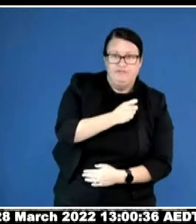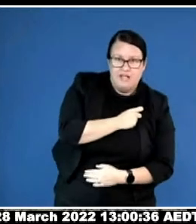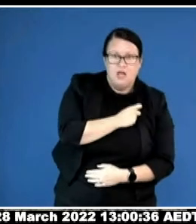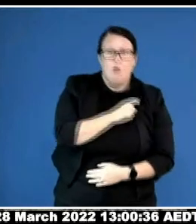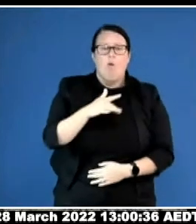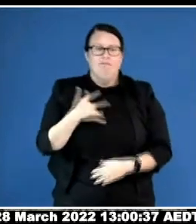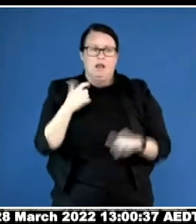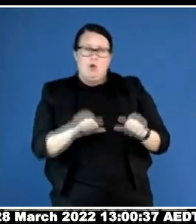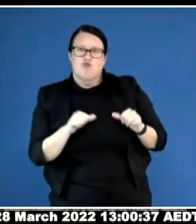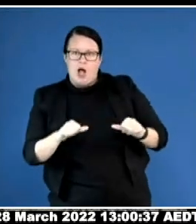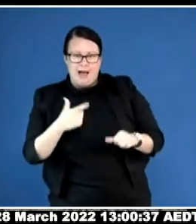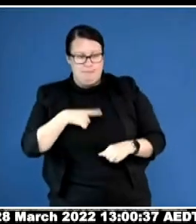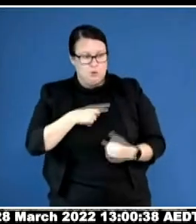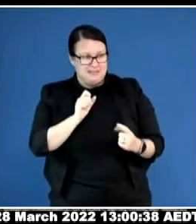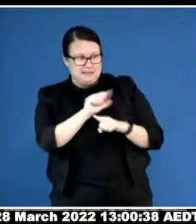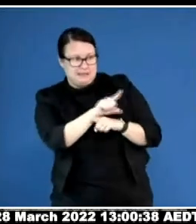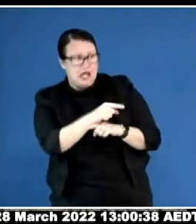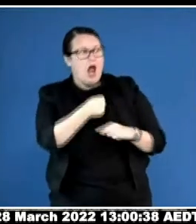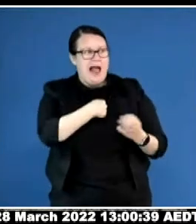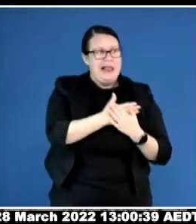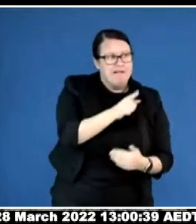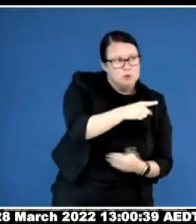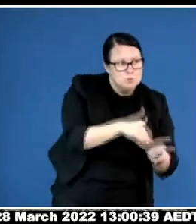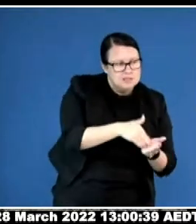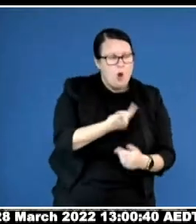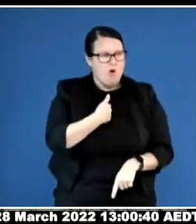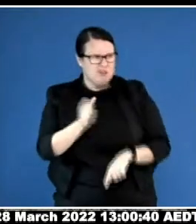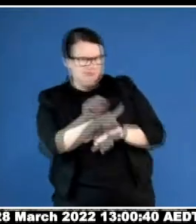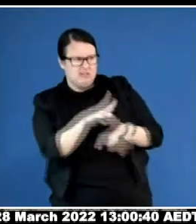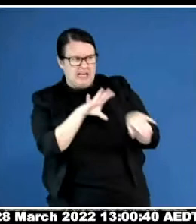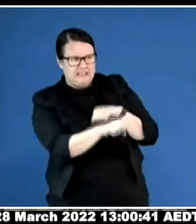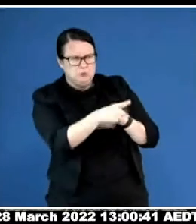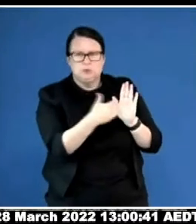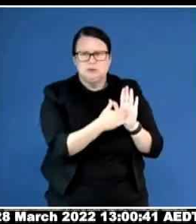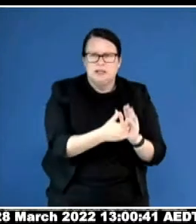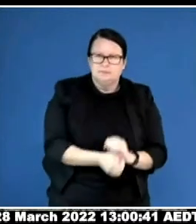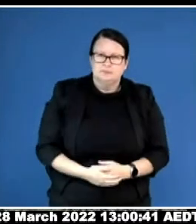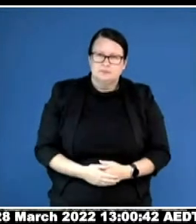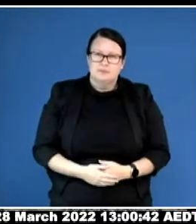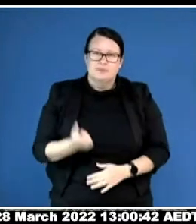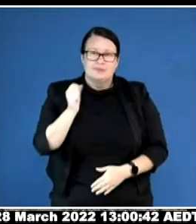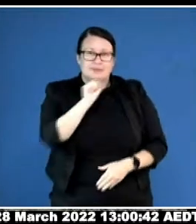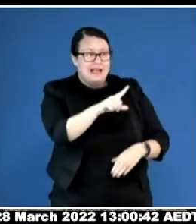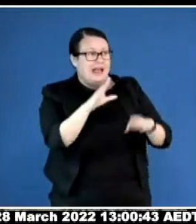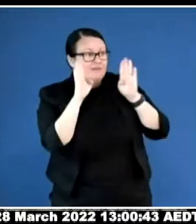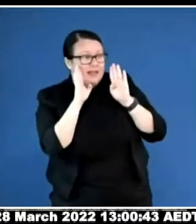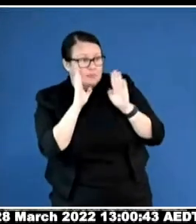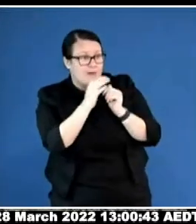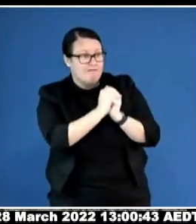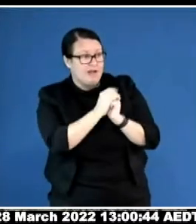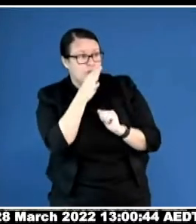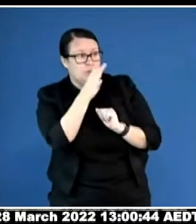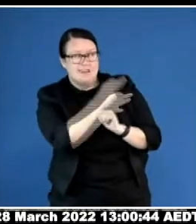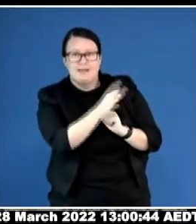day based on what he was allowing me to see. He sent Facebook friend requests from his private accounts and that's what